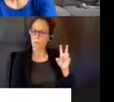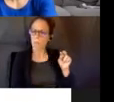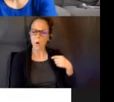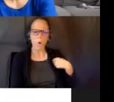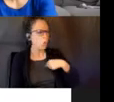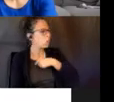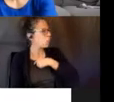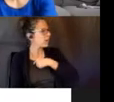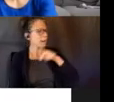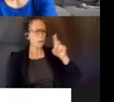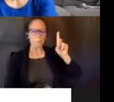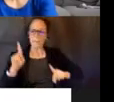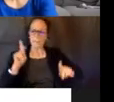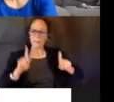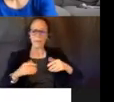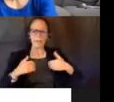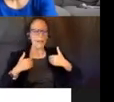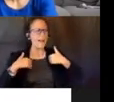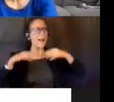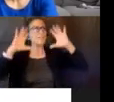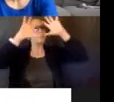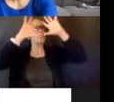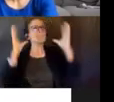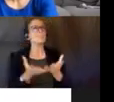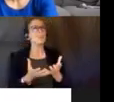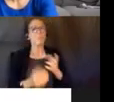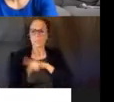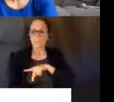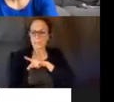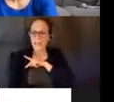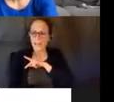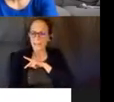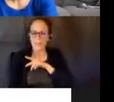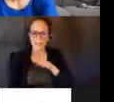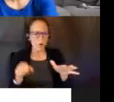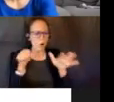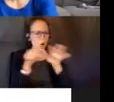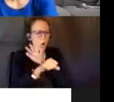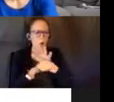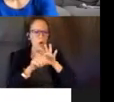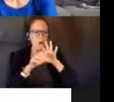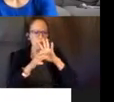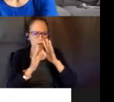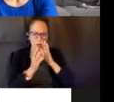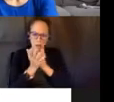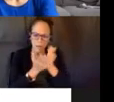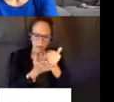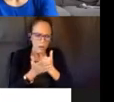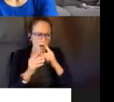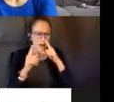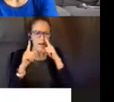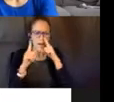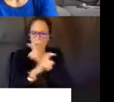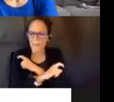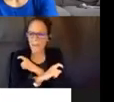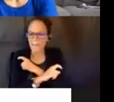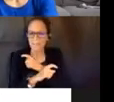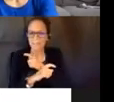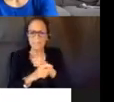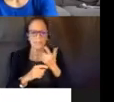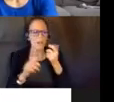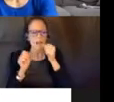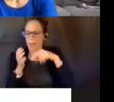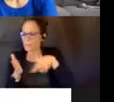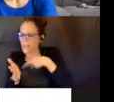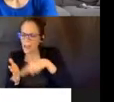beings that are fun and joyous, like the people in Lovecraft Country that see the monsters and that are going on, but they're loving and dancing